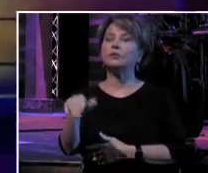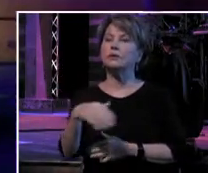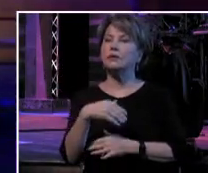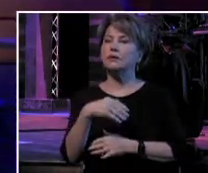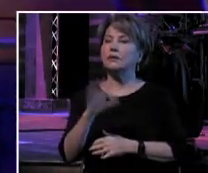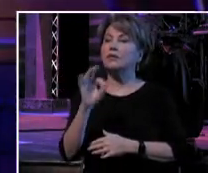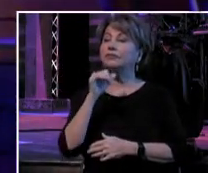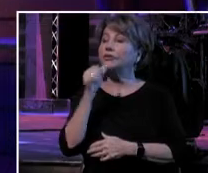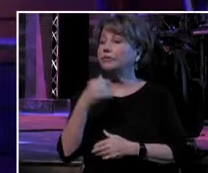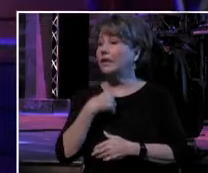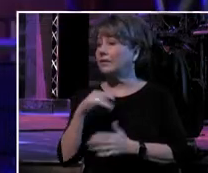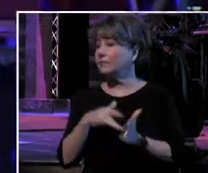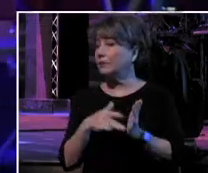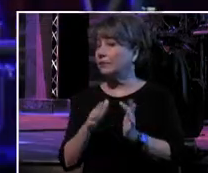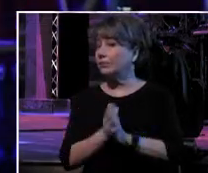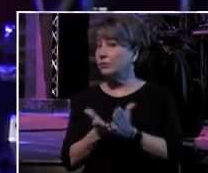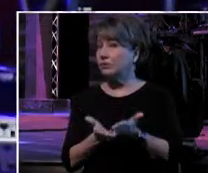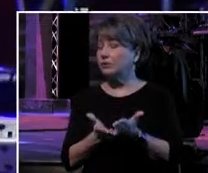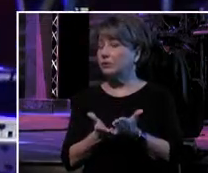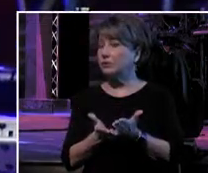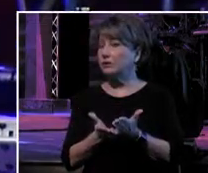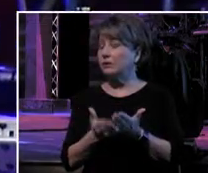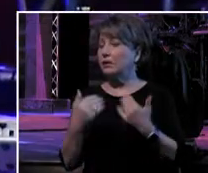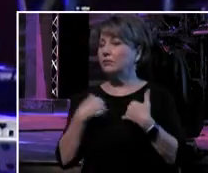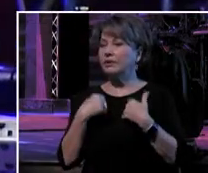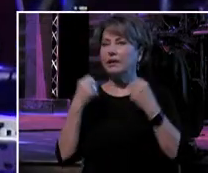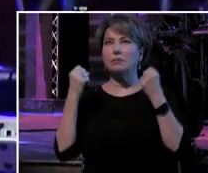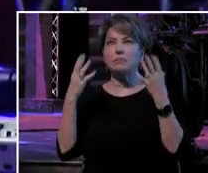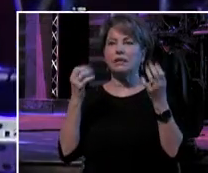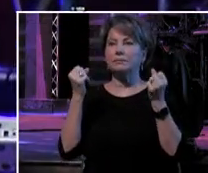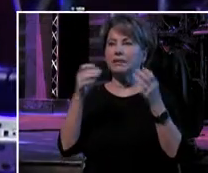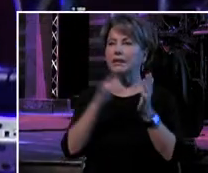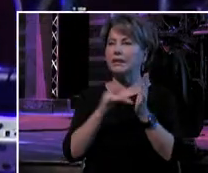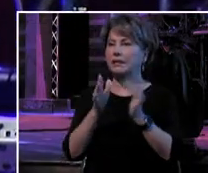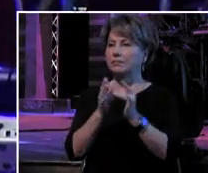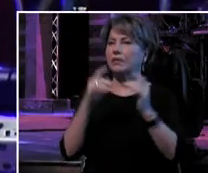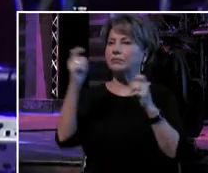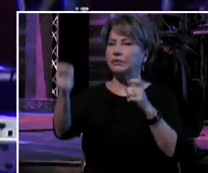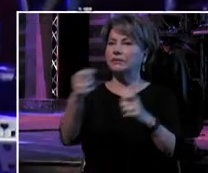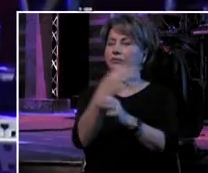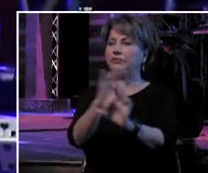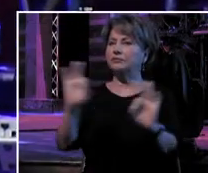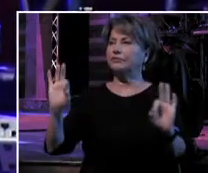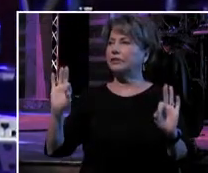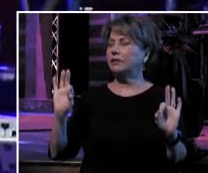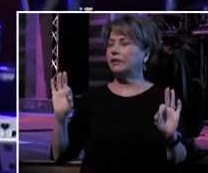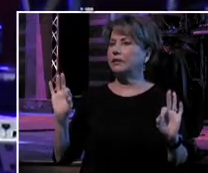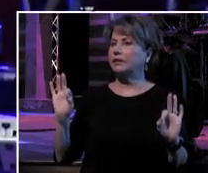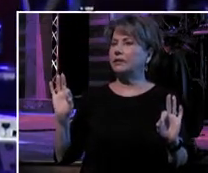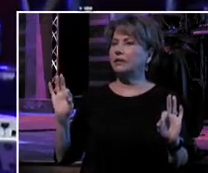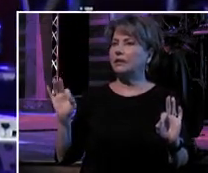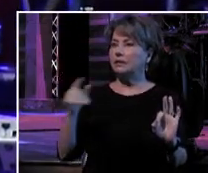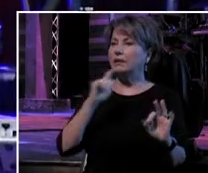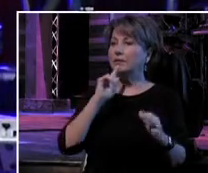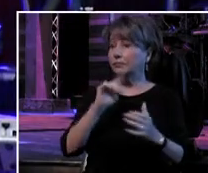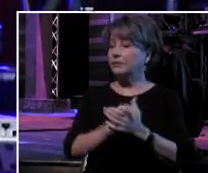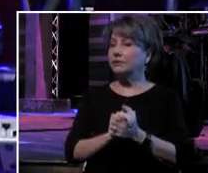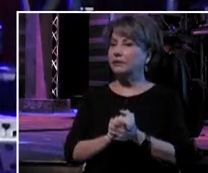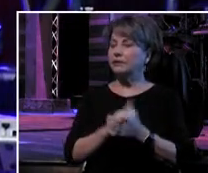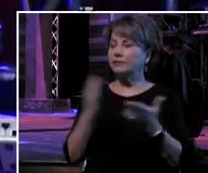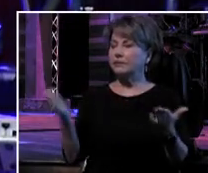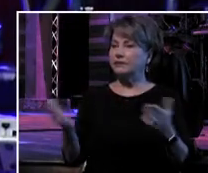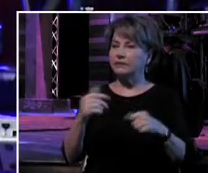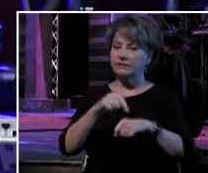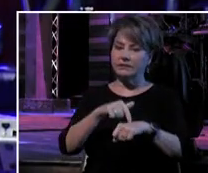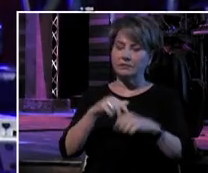have a Bible, we have plenty of them for you, and we want to give you them as a gift because we believe that this time that we